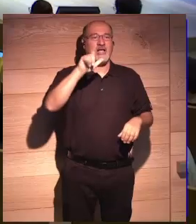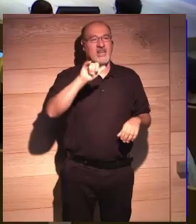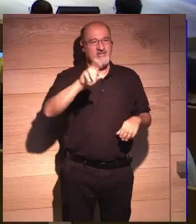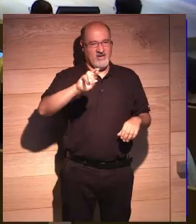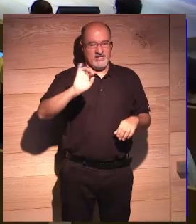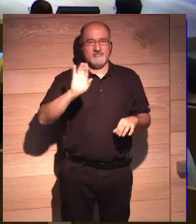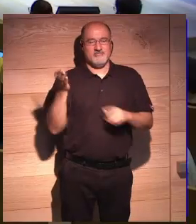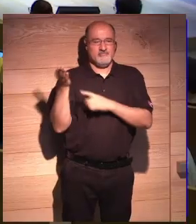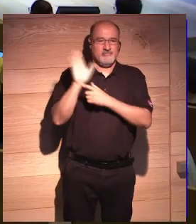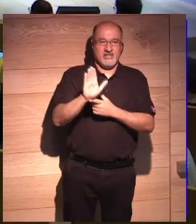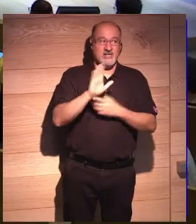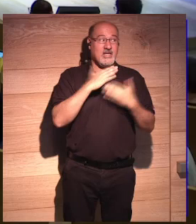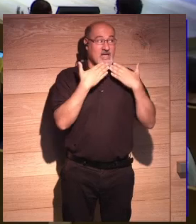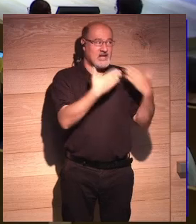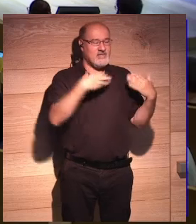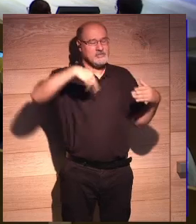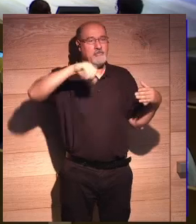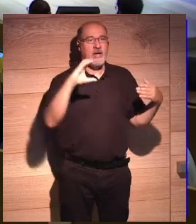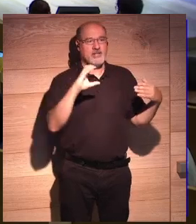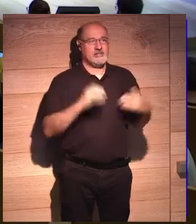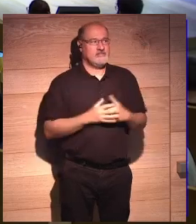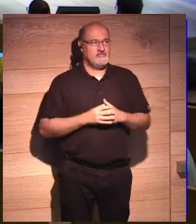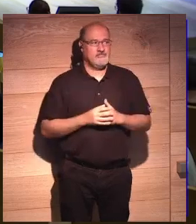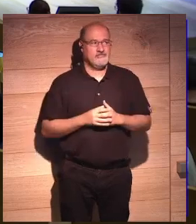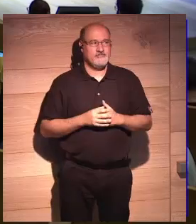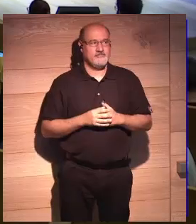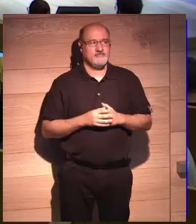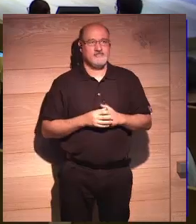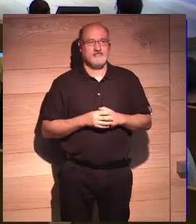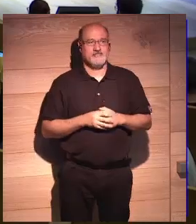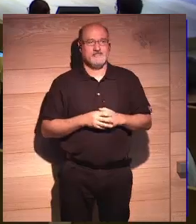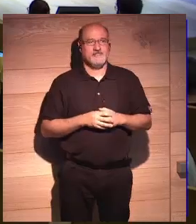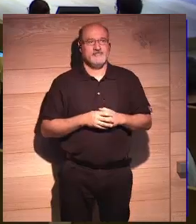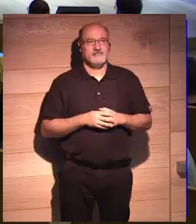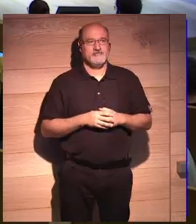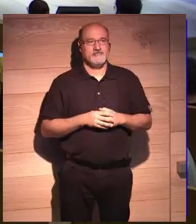narratives. Mark, you have the floor. Thank you for coming.